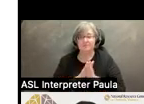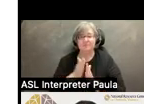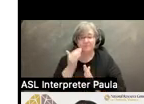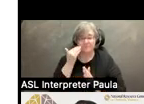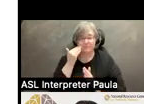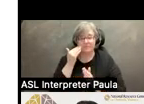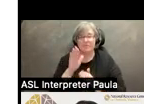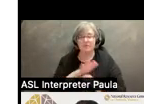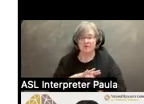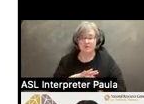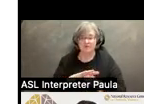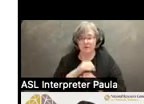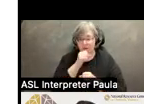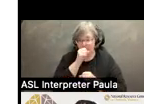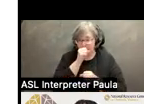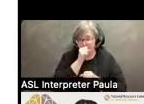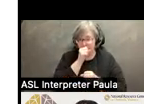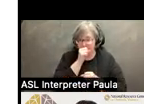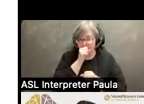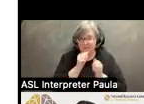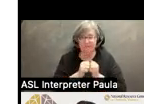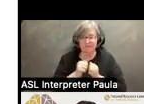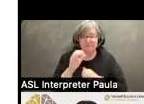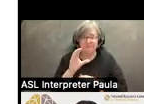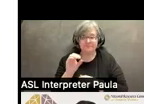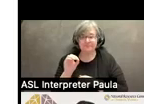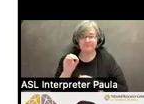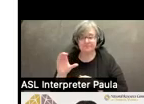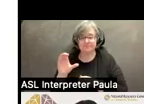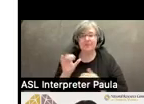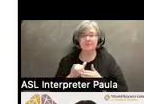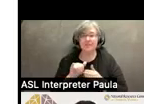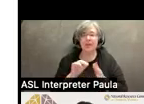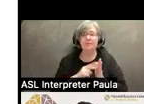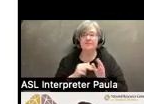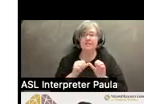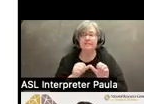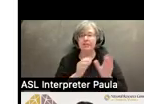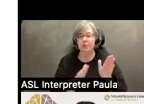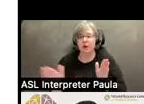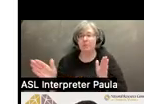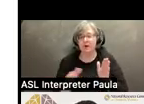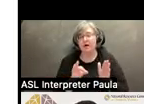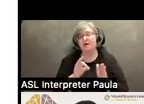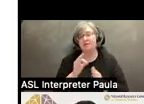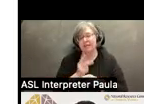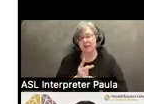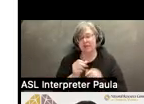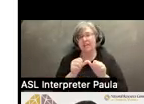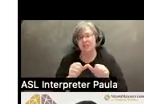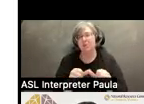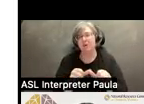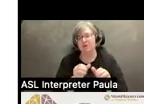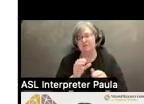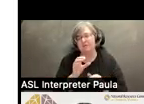areas with your COCs. And the COCs are continuums of care. I know a lot of us in